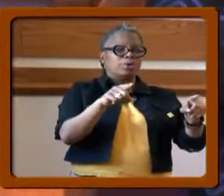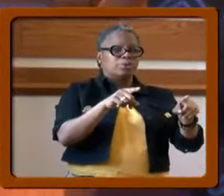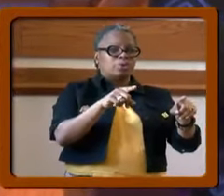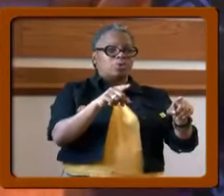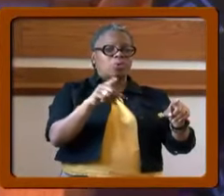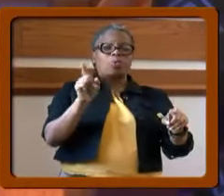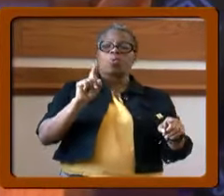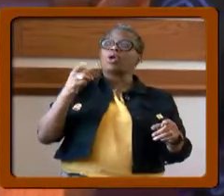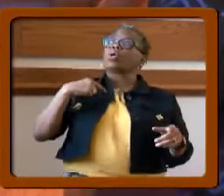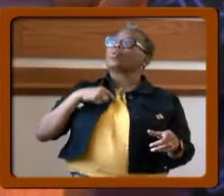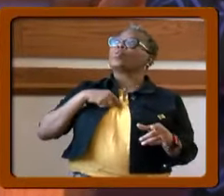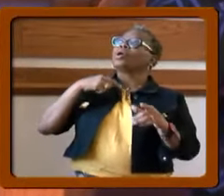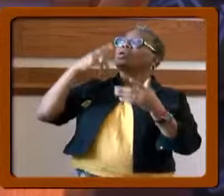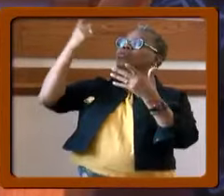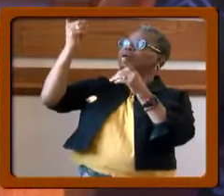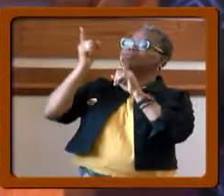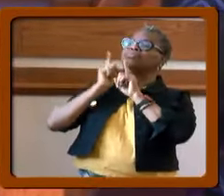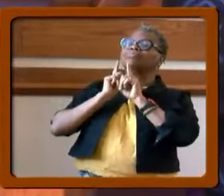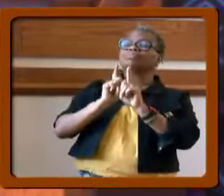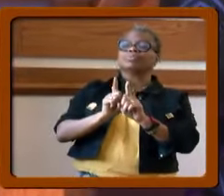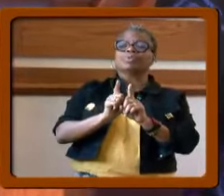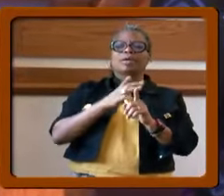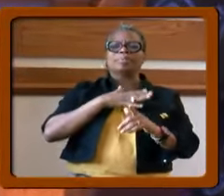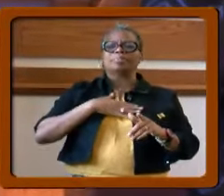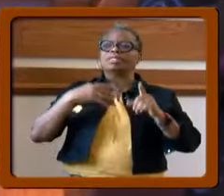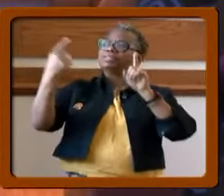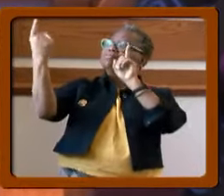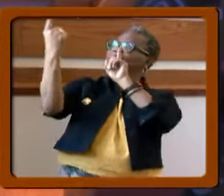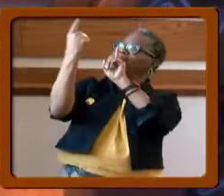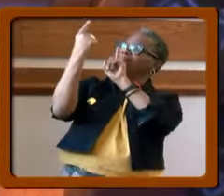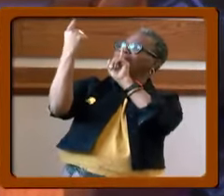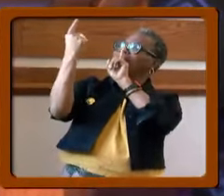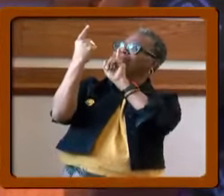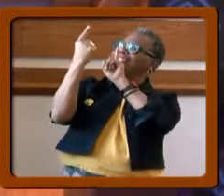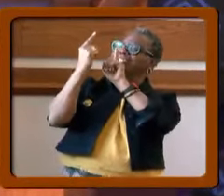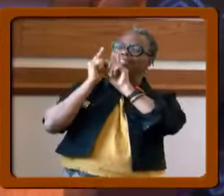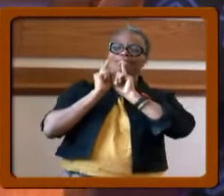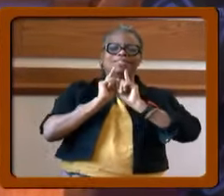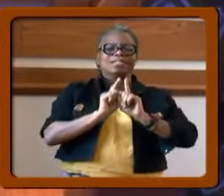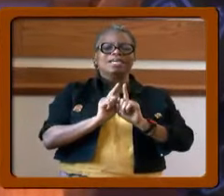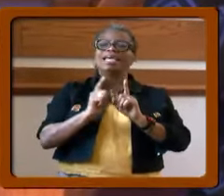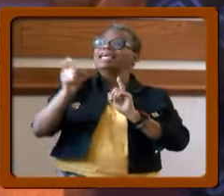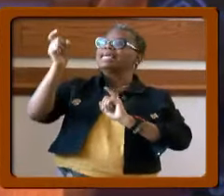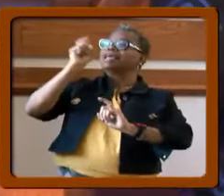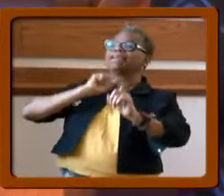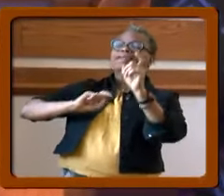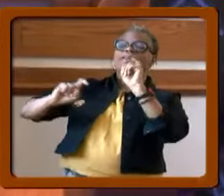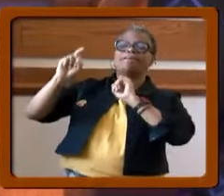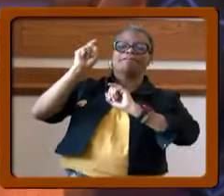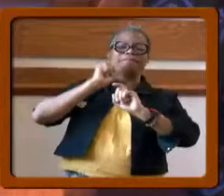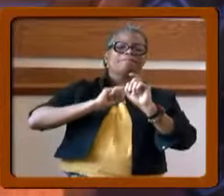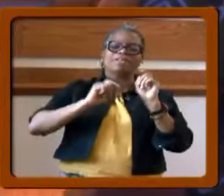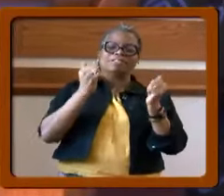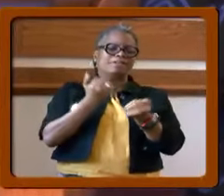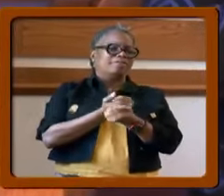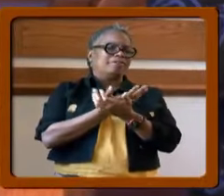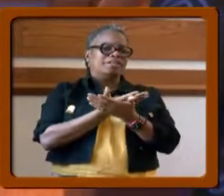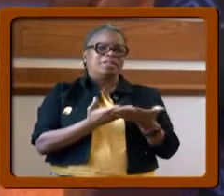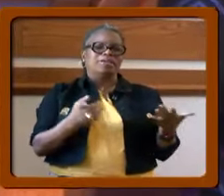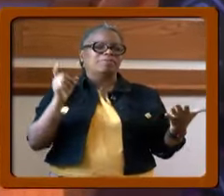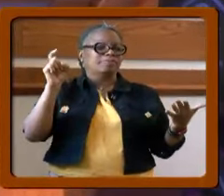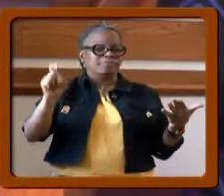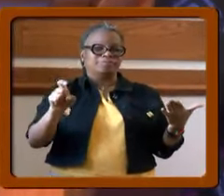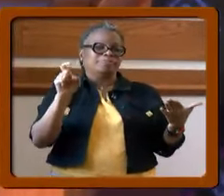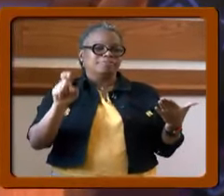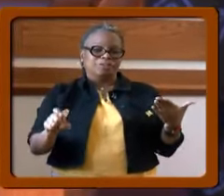wherever we are, you are there also. So please meet us where we are. Provide us with the presence and companionship of the